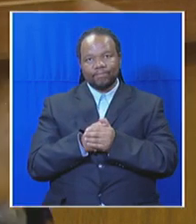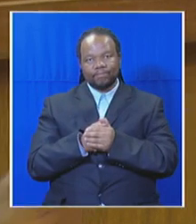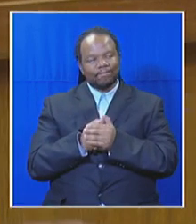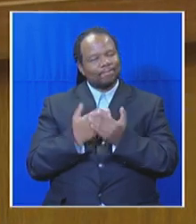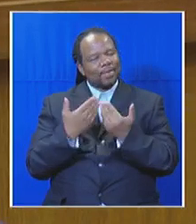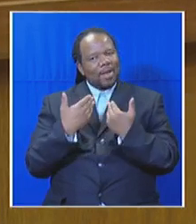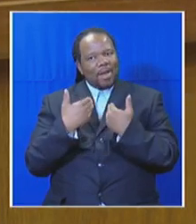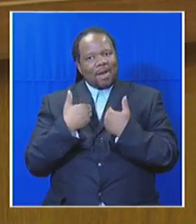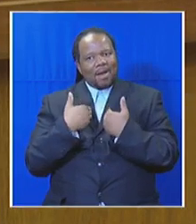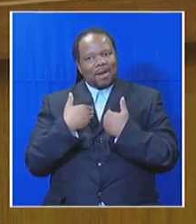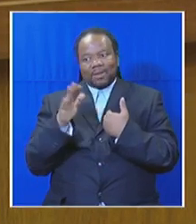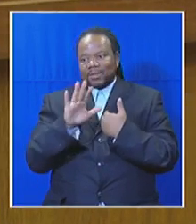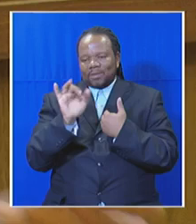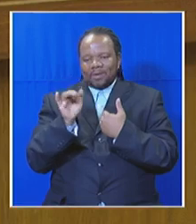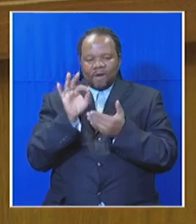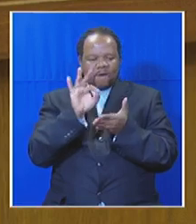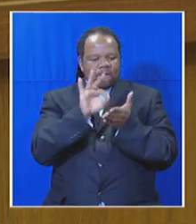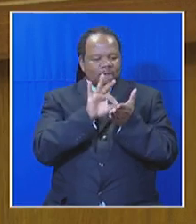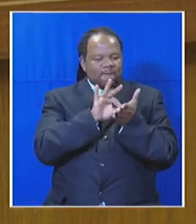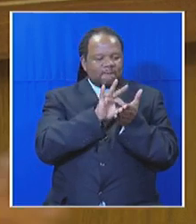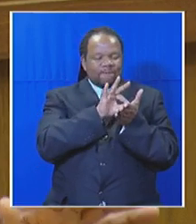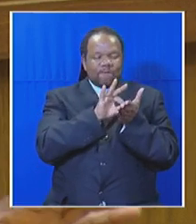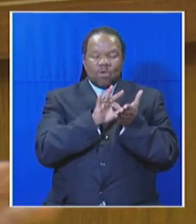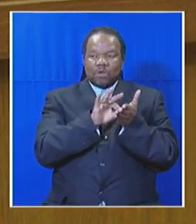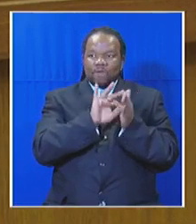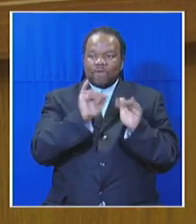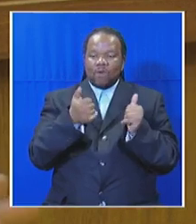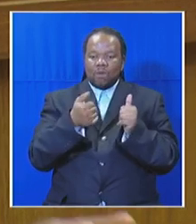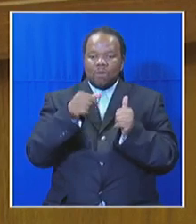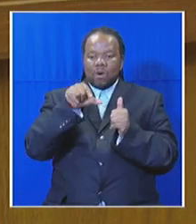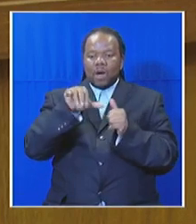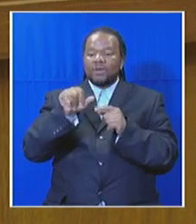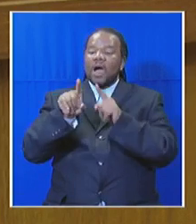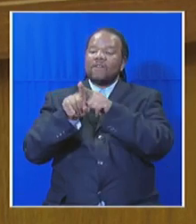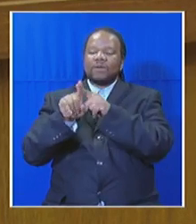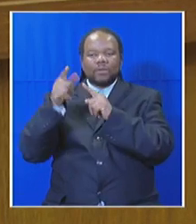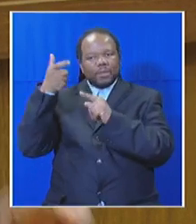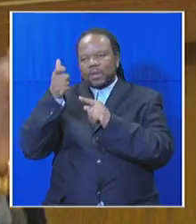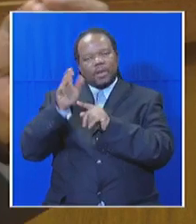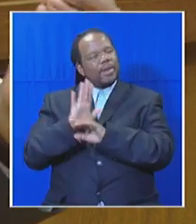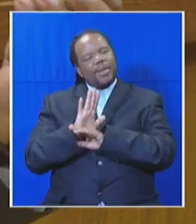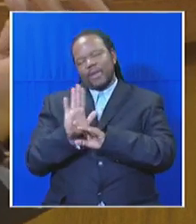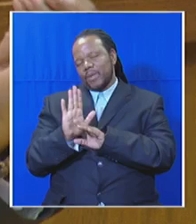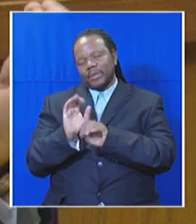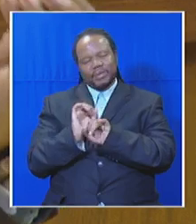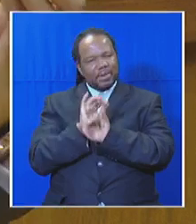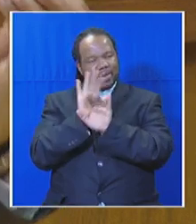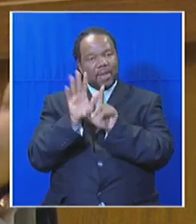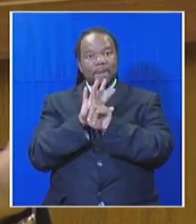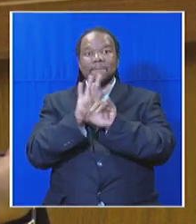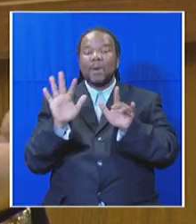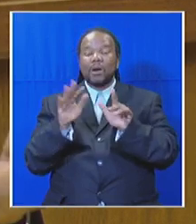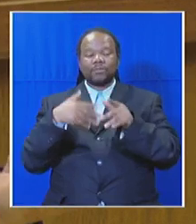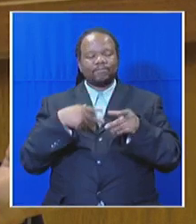for Gaddafi to be killed. That issue has been as clear as anything. The resolution was debated